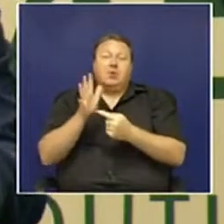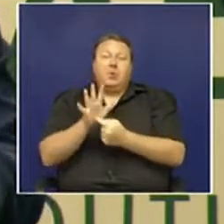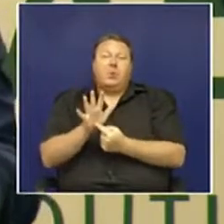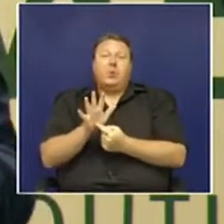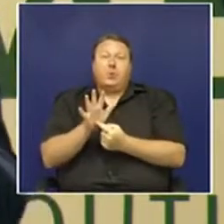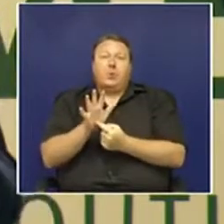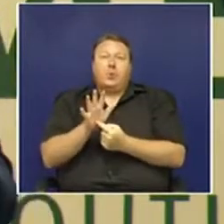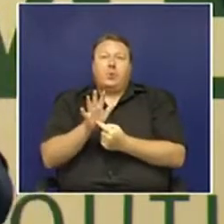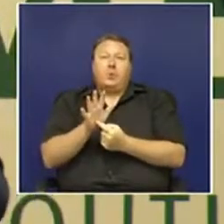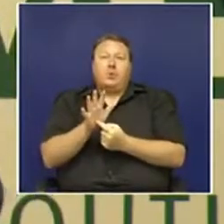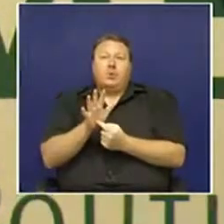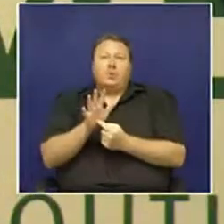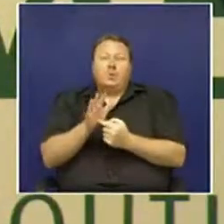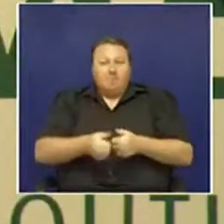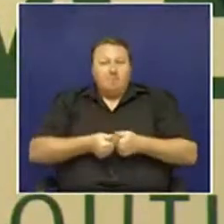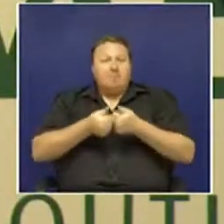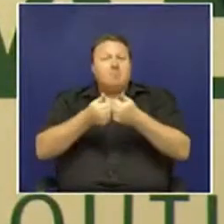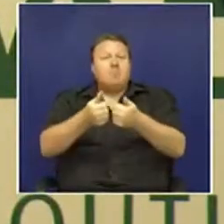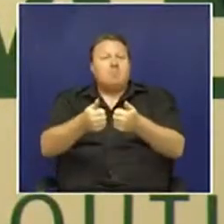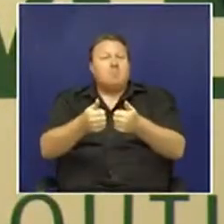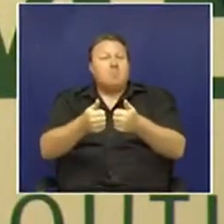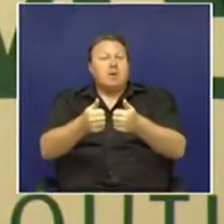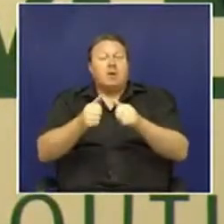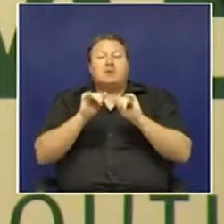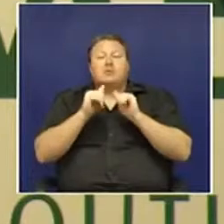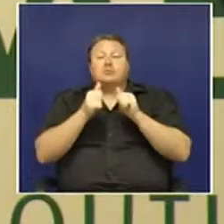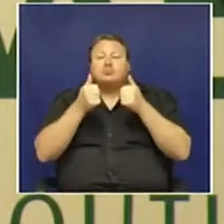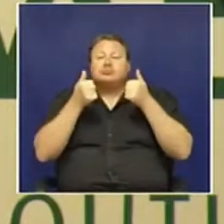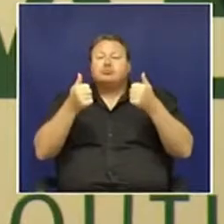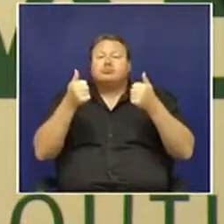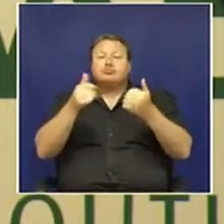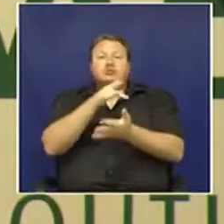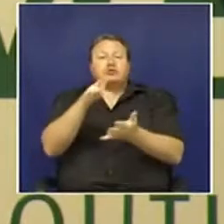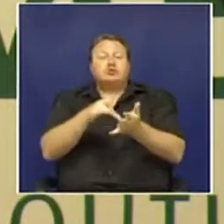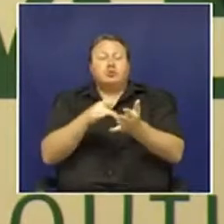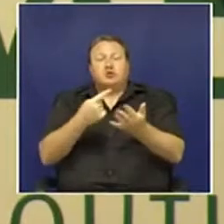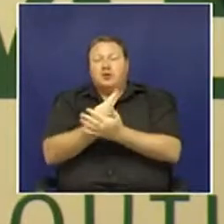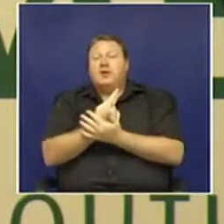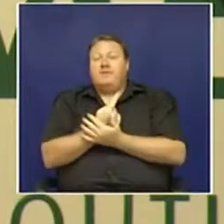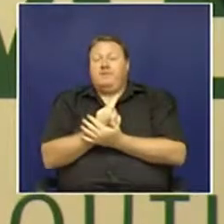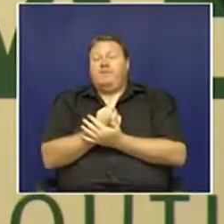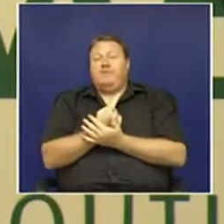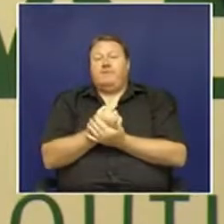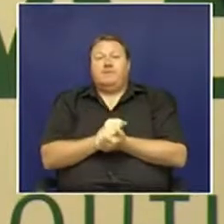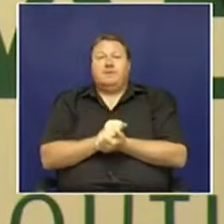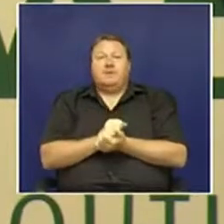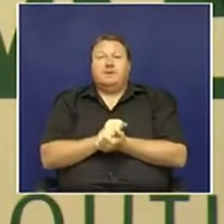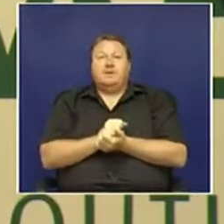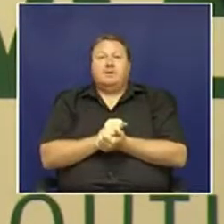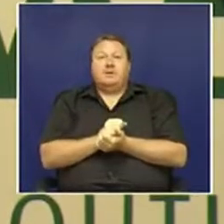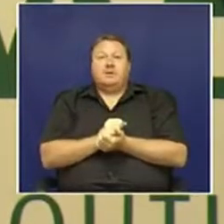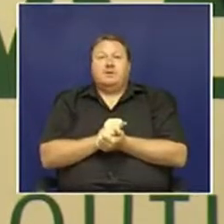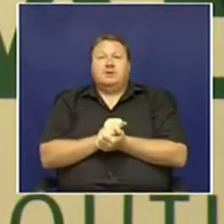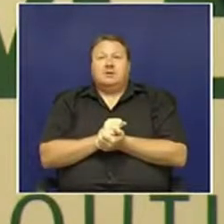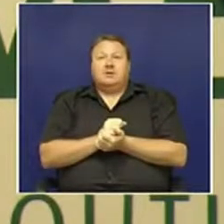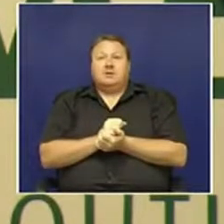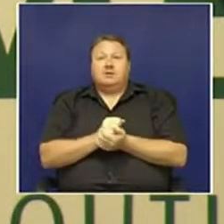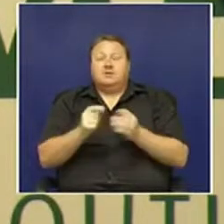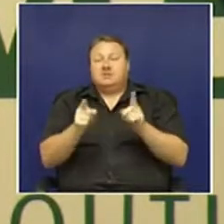restored credibility, of renewed resilience, and of a nation regaining its